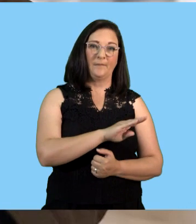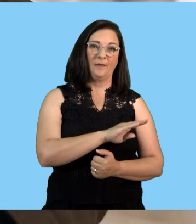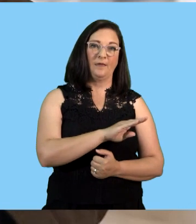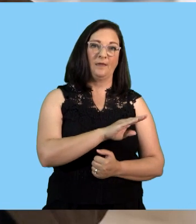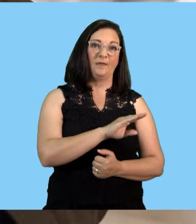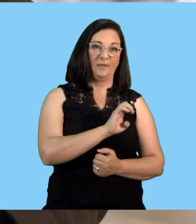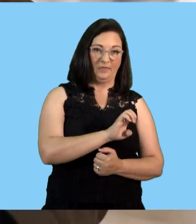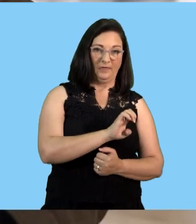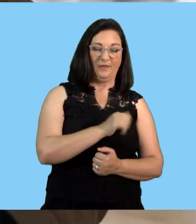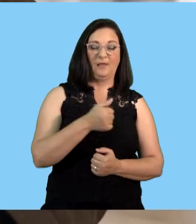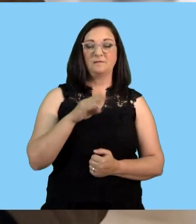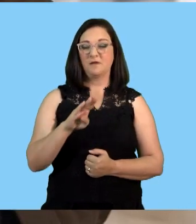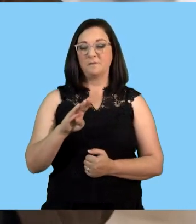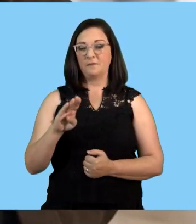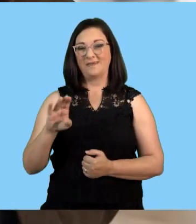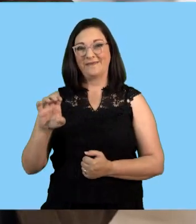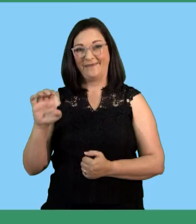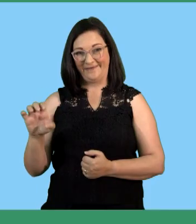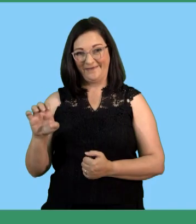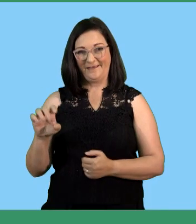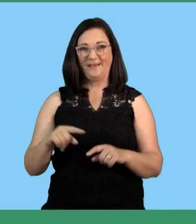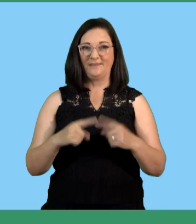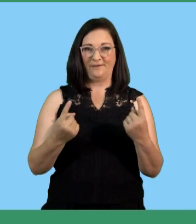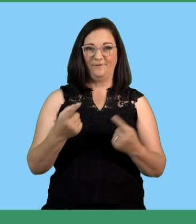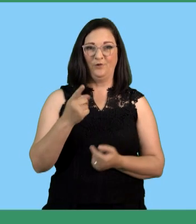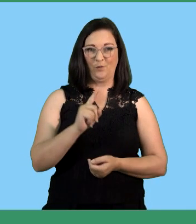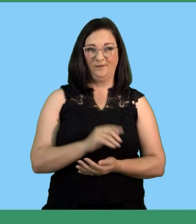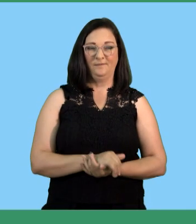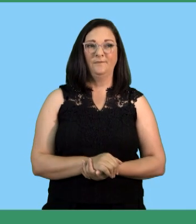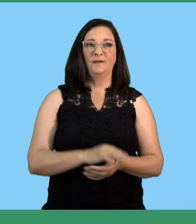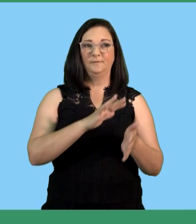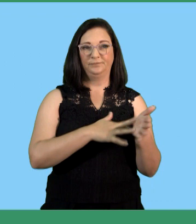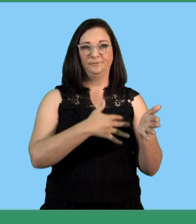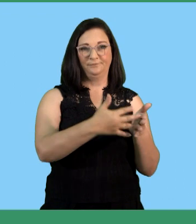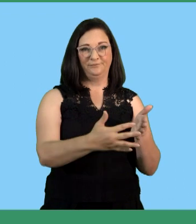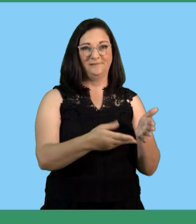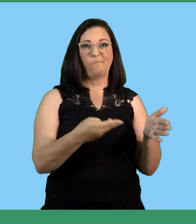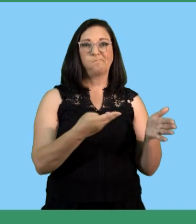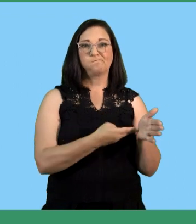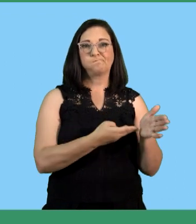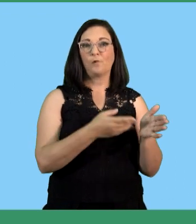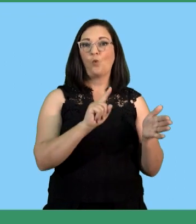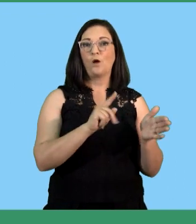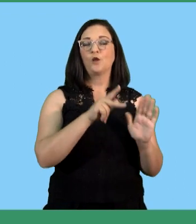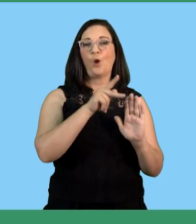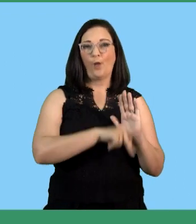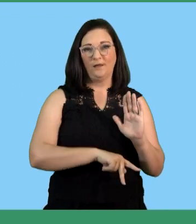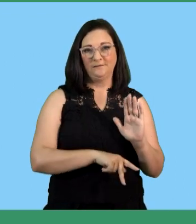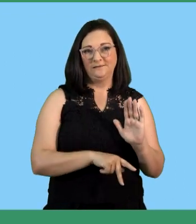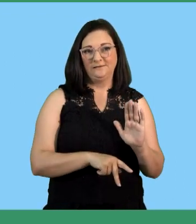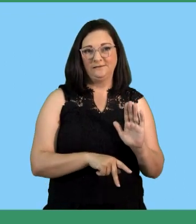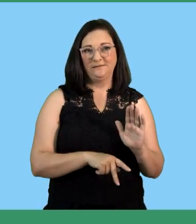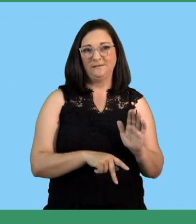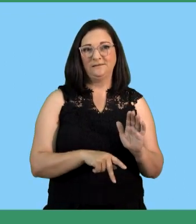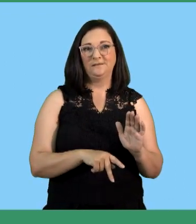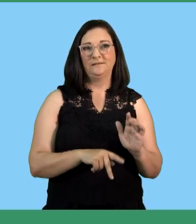and BBBEE. So don't forget, we said this is what? It is a policy. It is a policy, whereas this